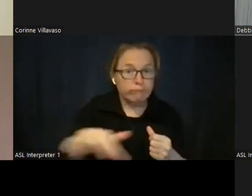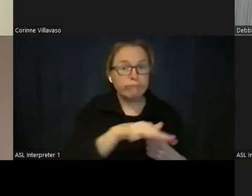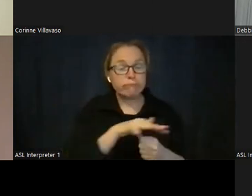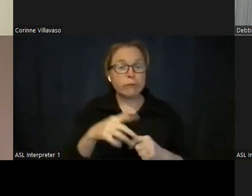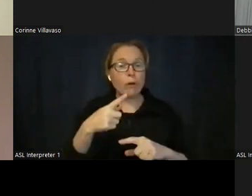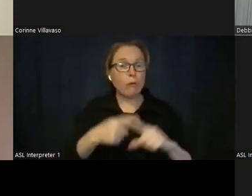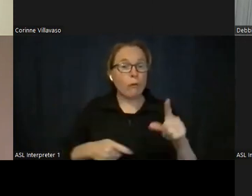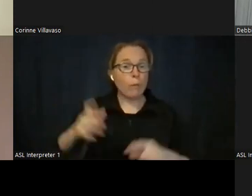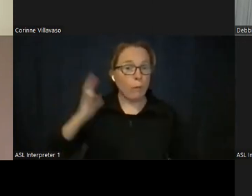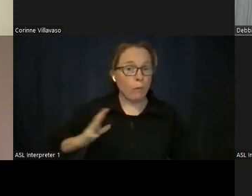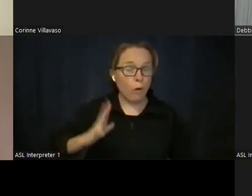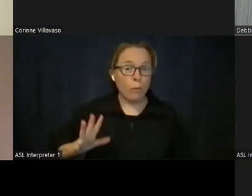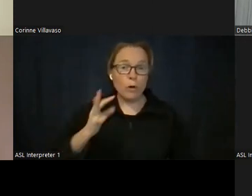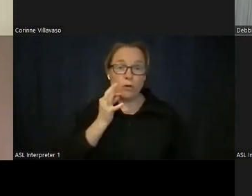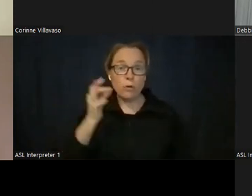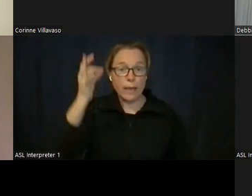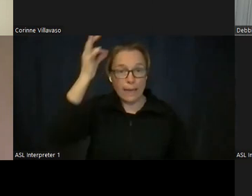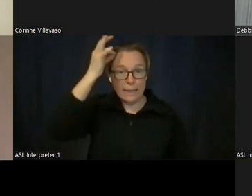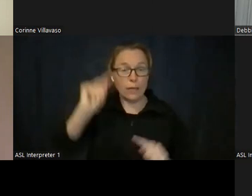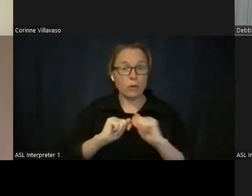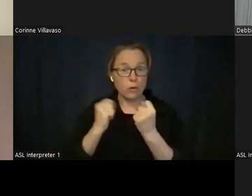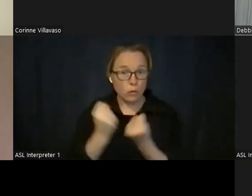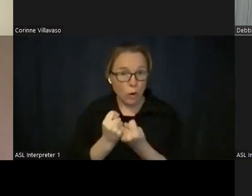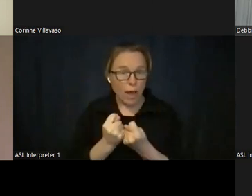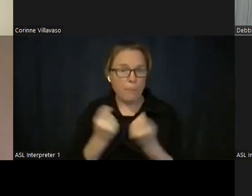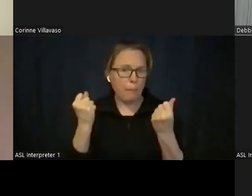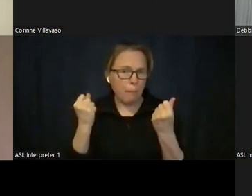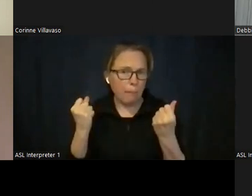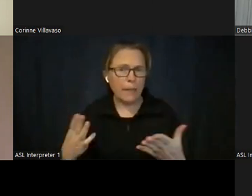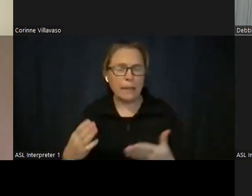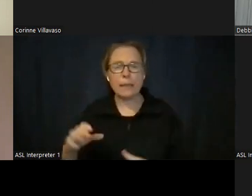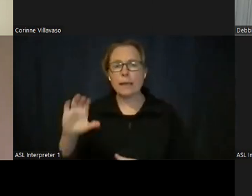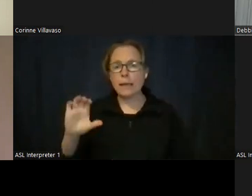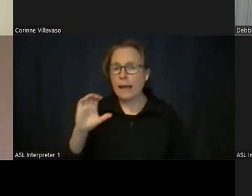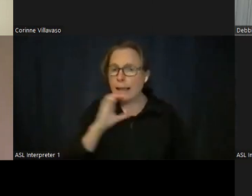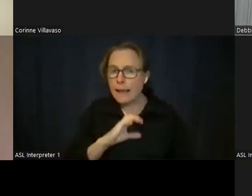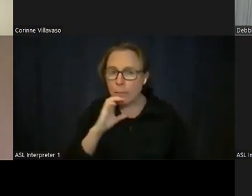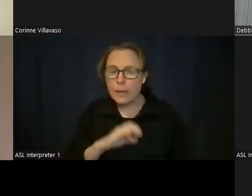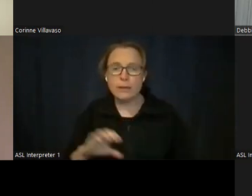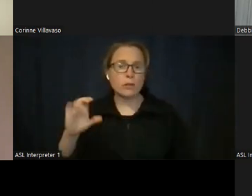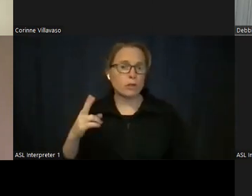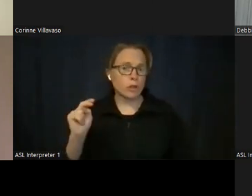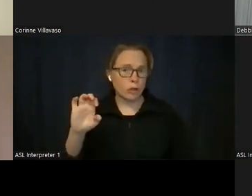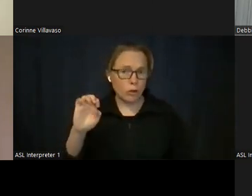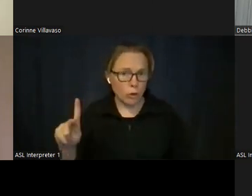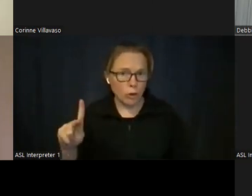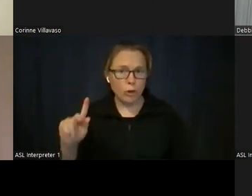the Multnomah, Wasco, Cowlitz, Cathlamet, Clackamas, Chinook,